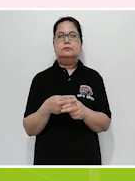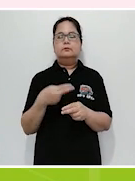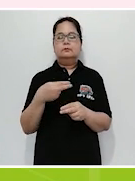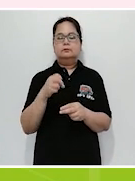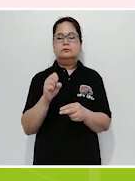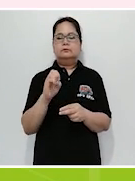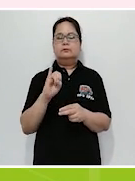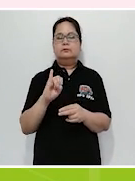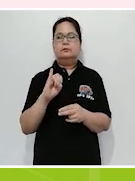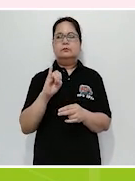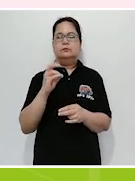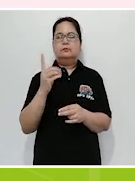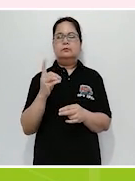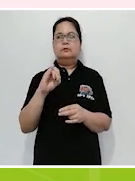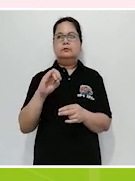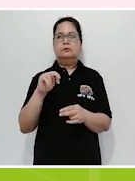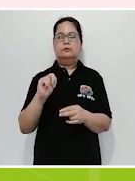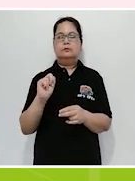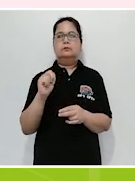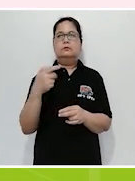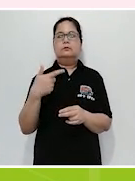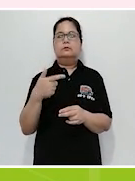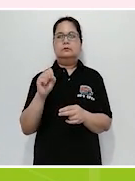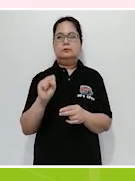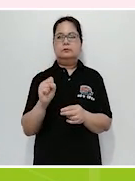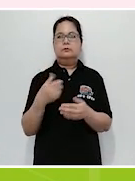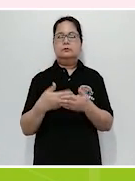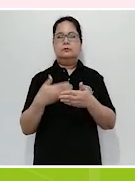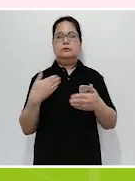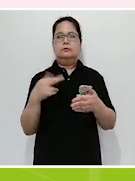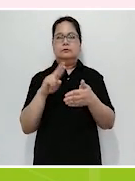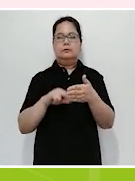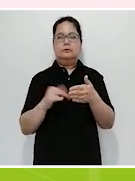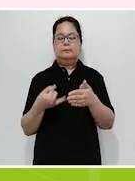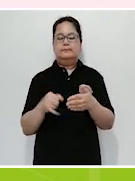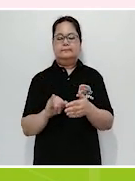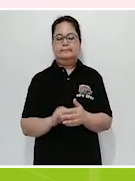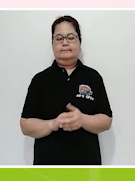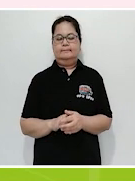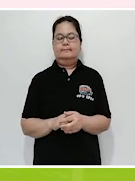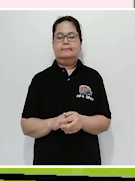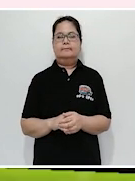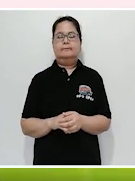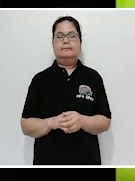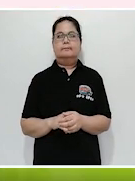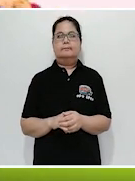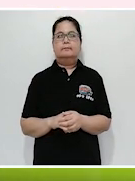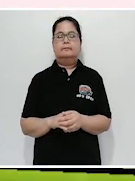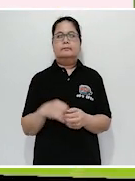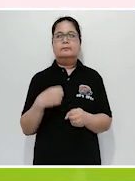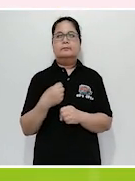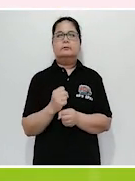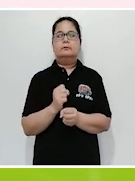names, subheadings, and diagrams prior to reading.